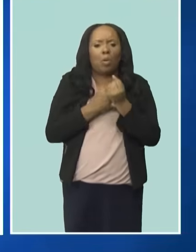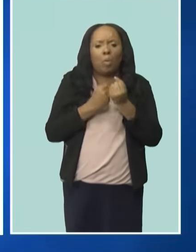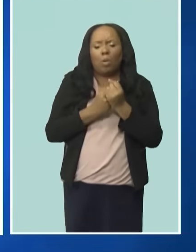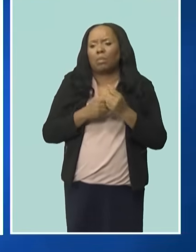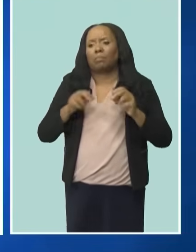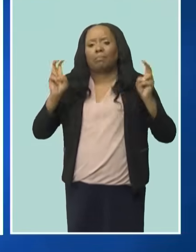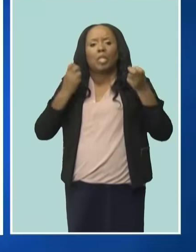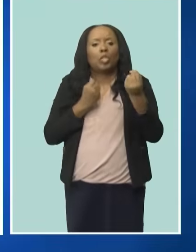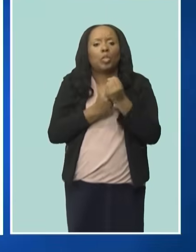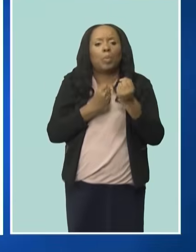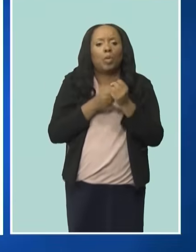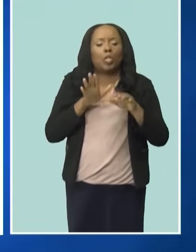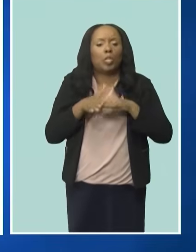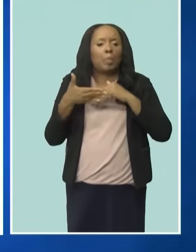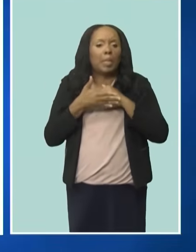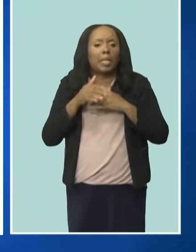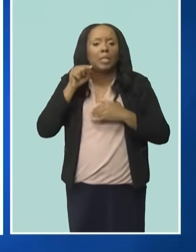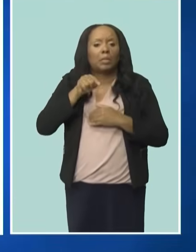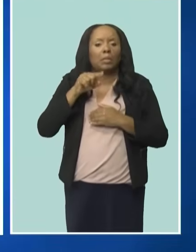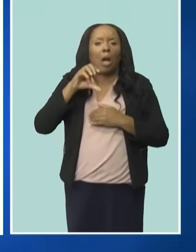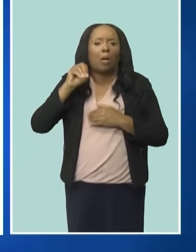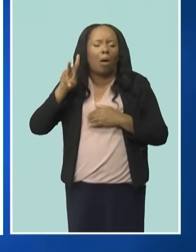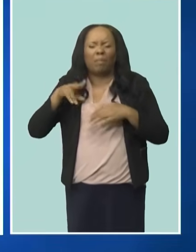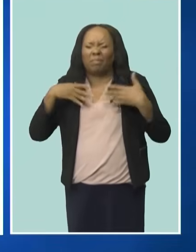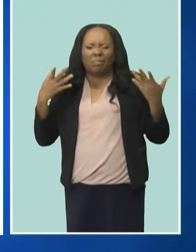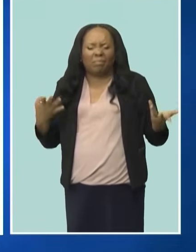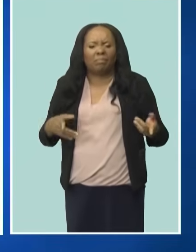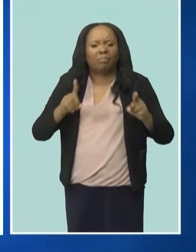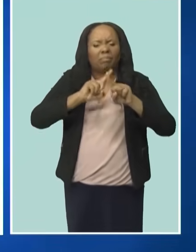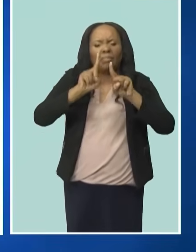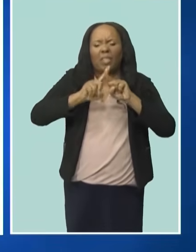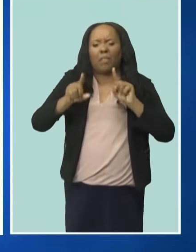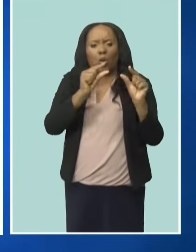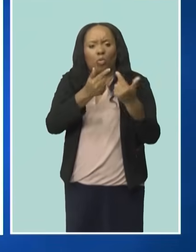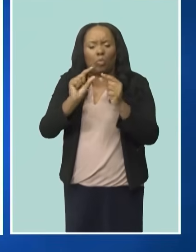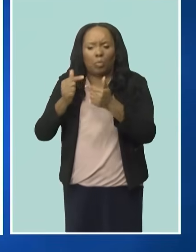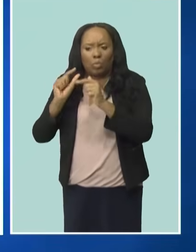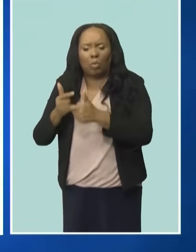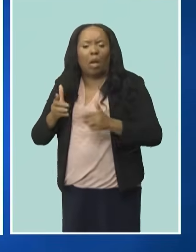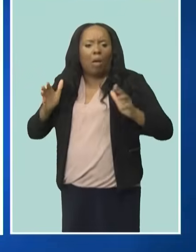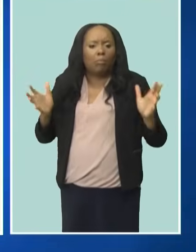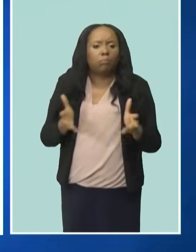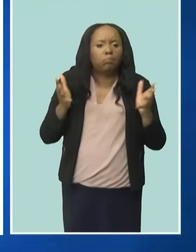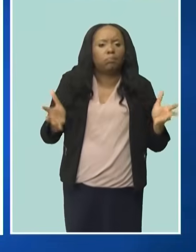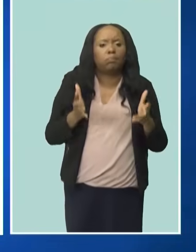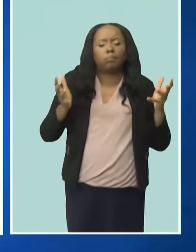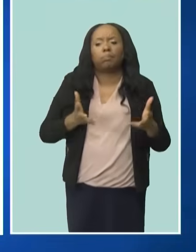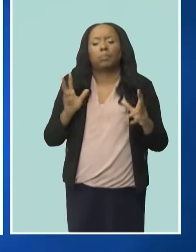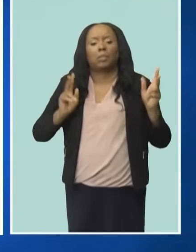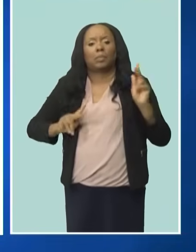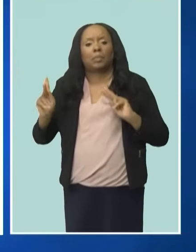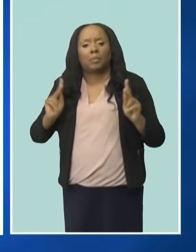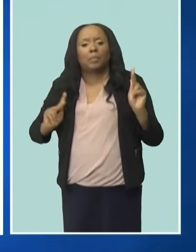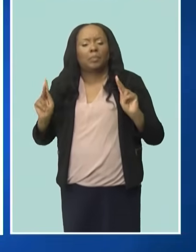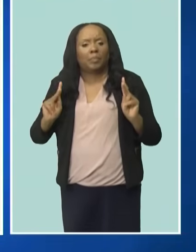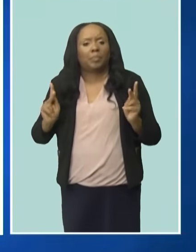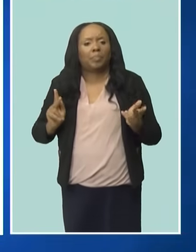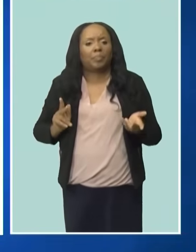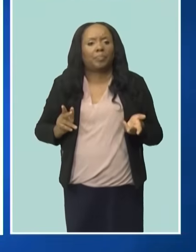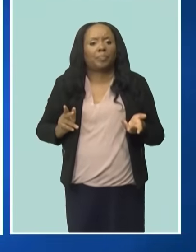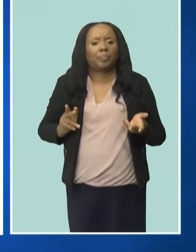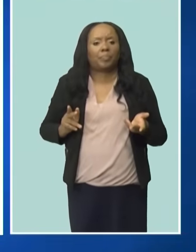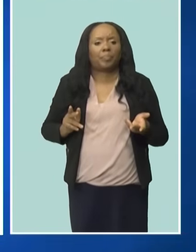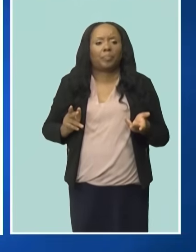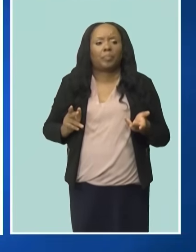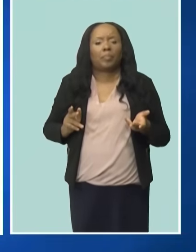supportjamaica.gov.jm, and then you have the Bob Marley Foundation as well as other foundations that are mobilizing their own relief efforts. With all